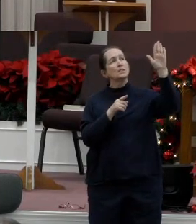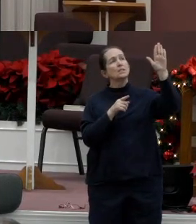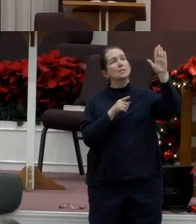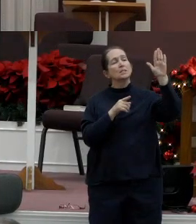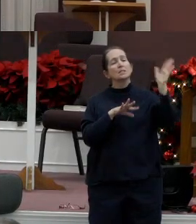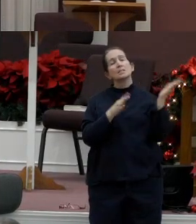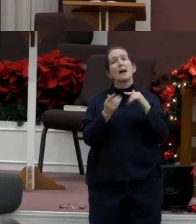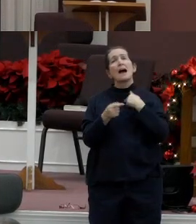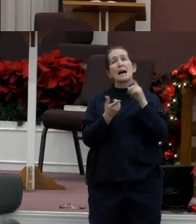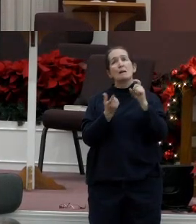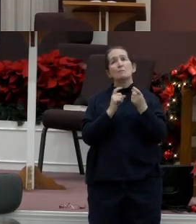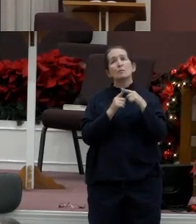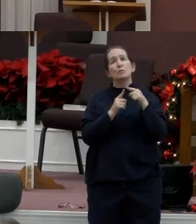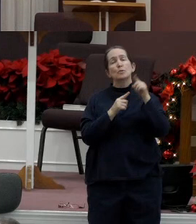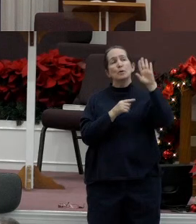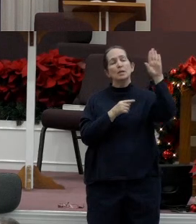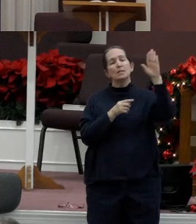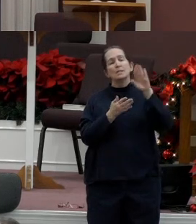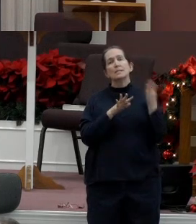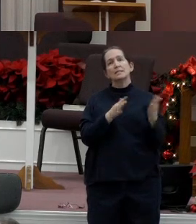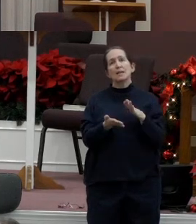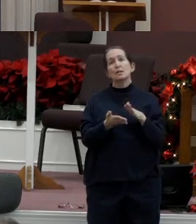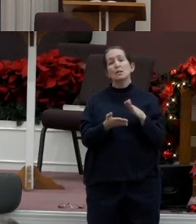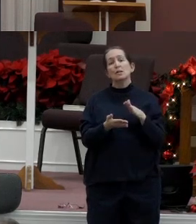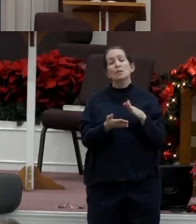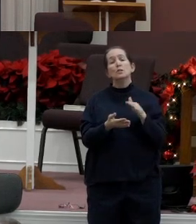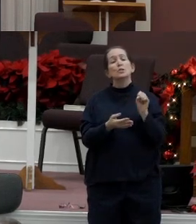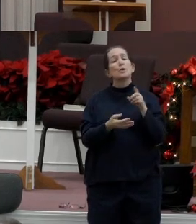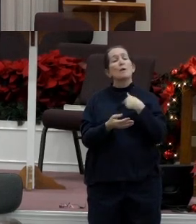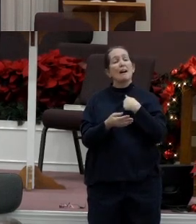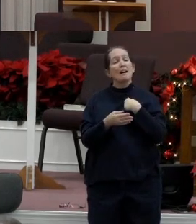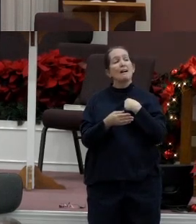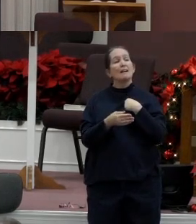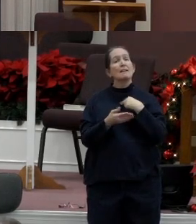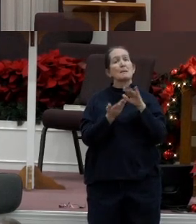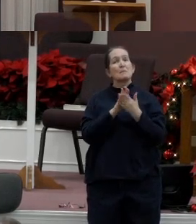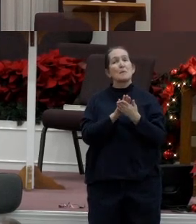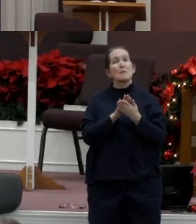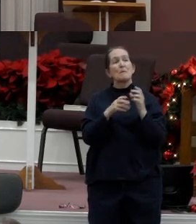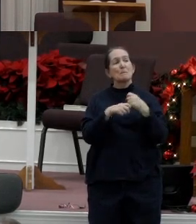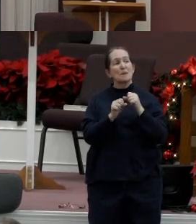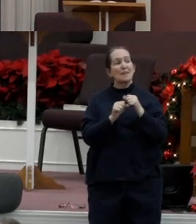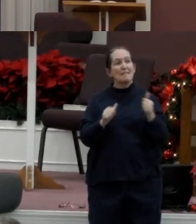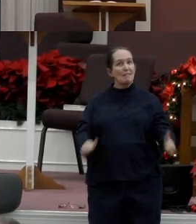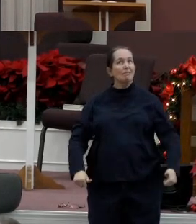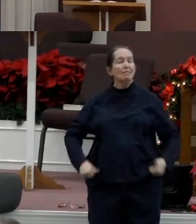I am conformed to his death so that I might be made alive.